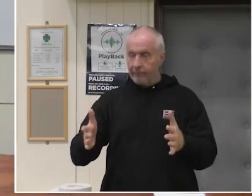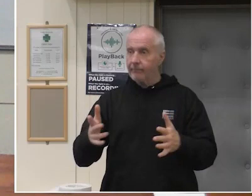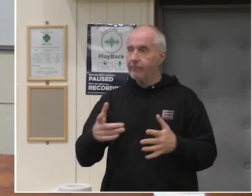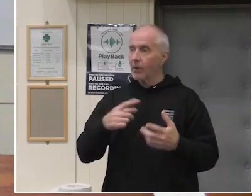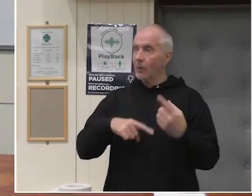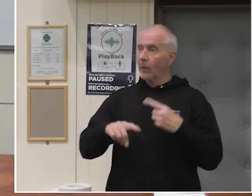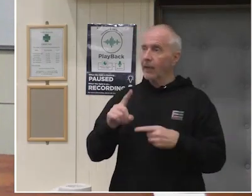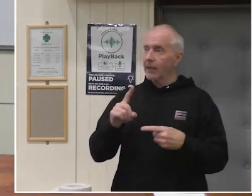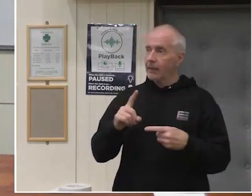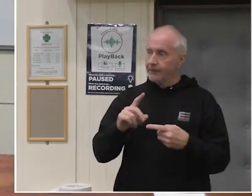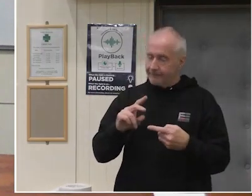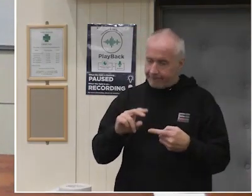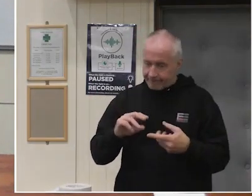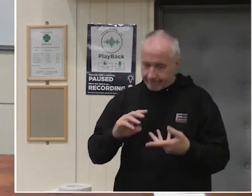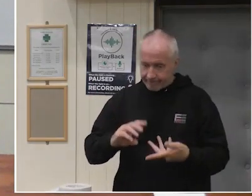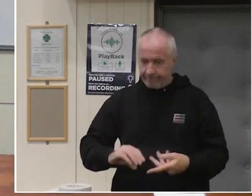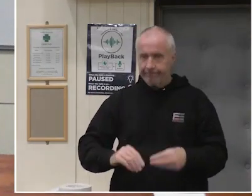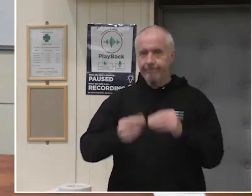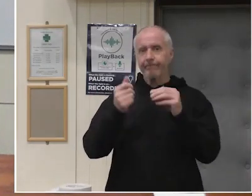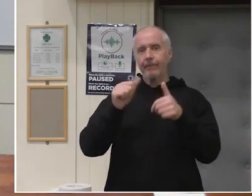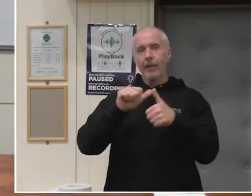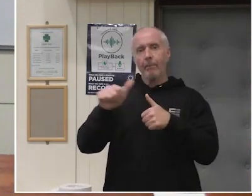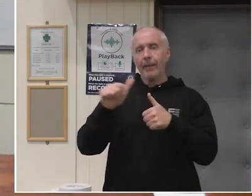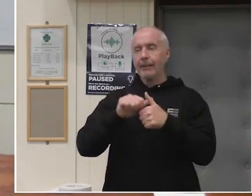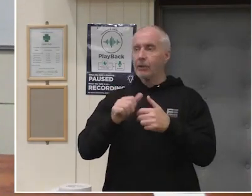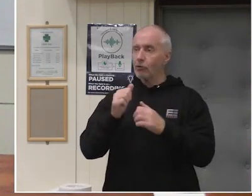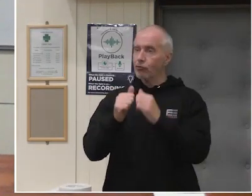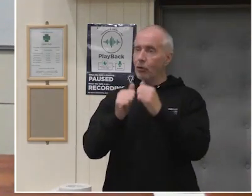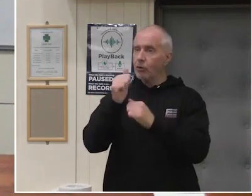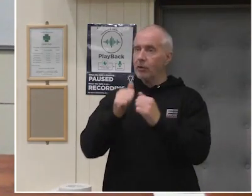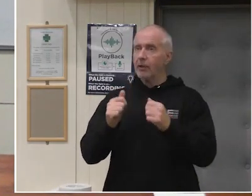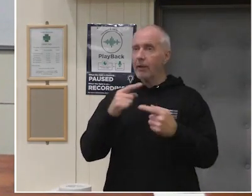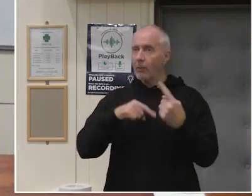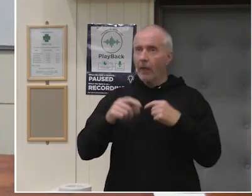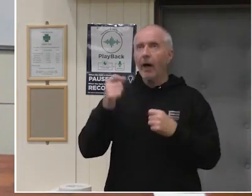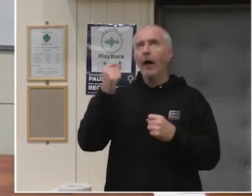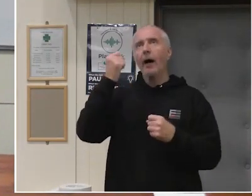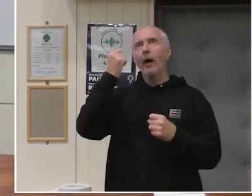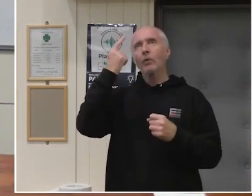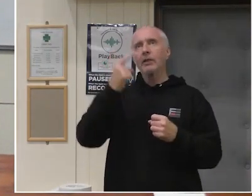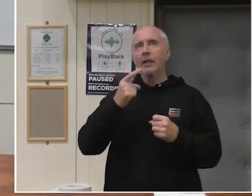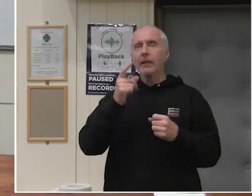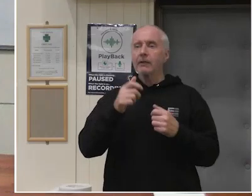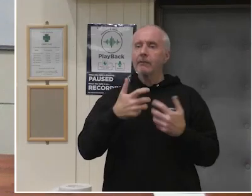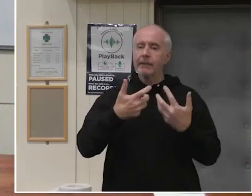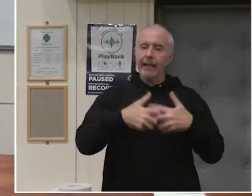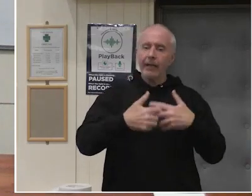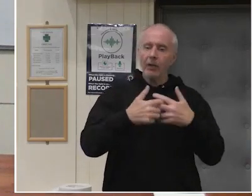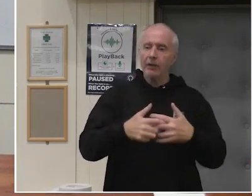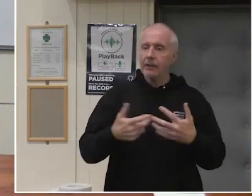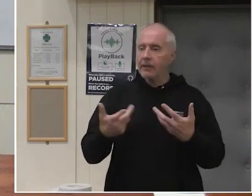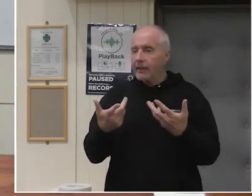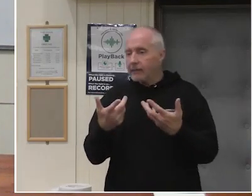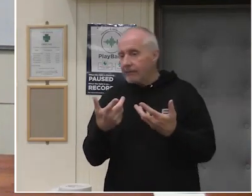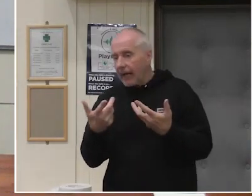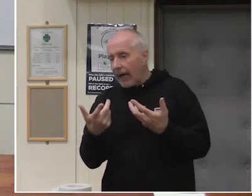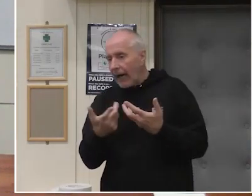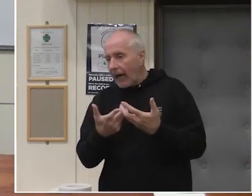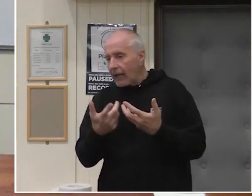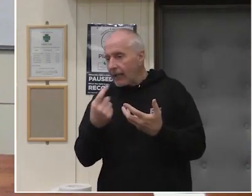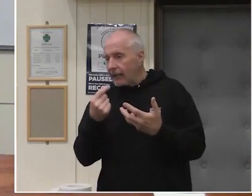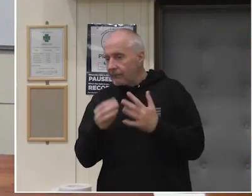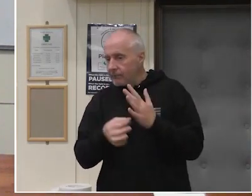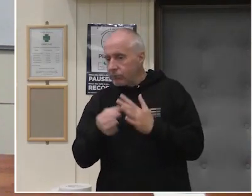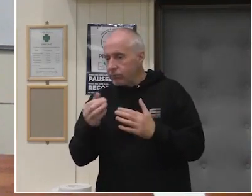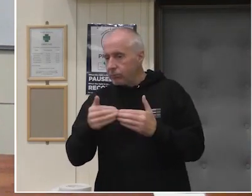structure, and so we can understand the technology that we're working with and how much we can achieve with it. And here's some